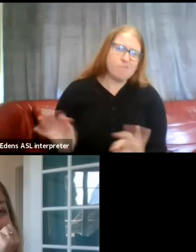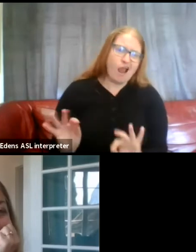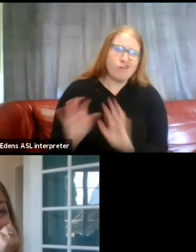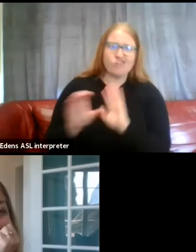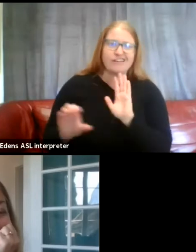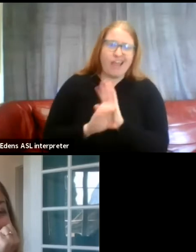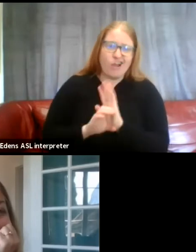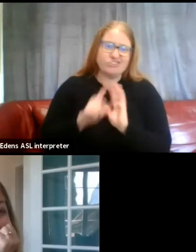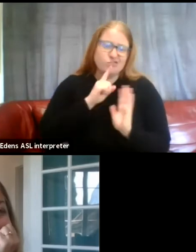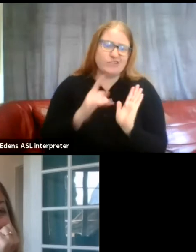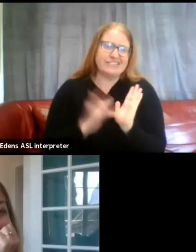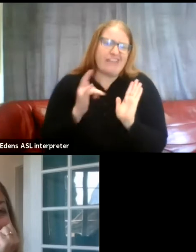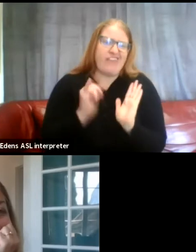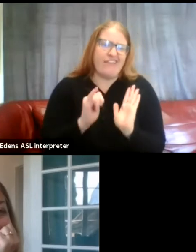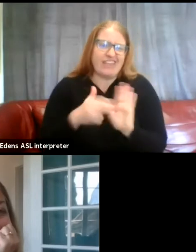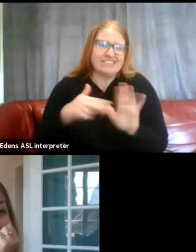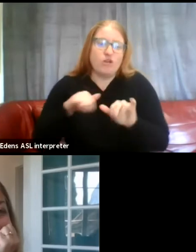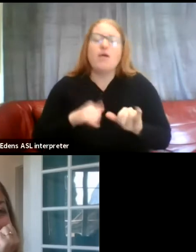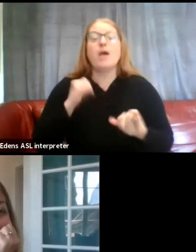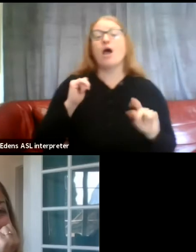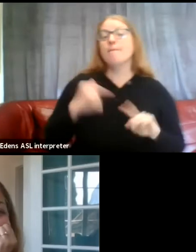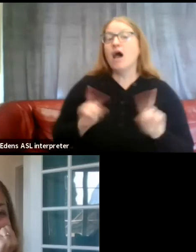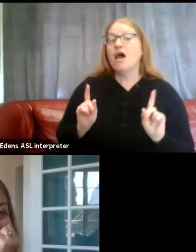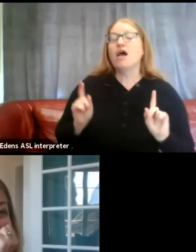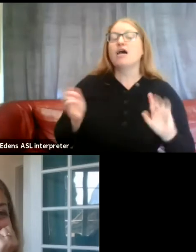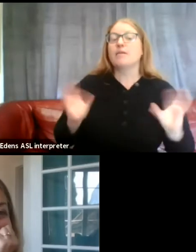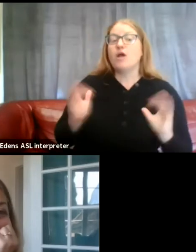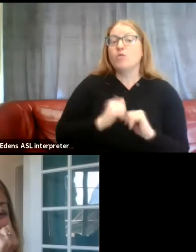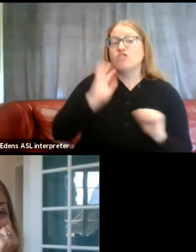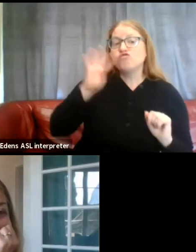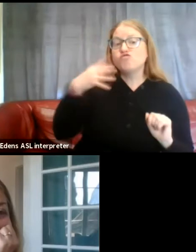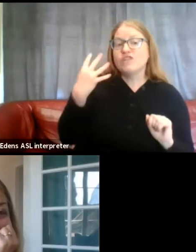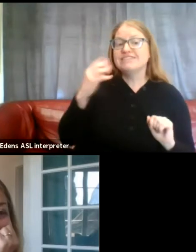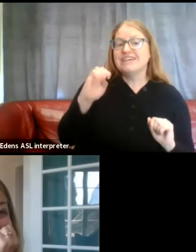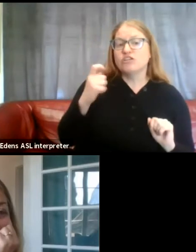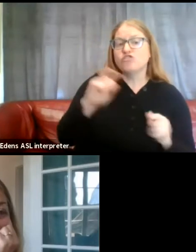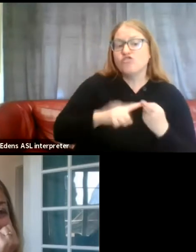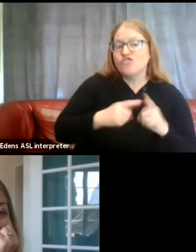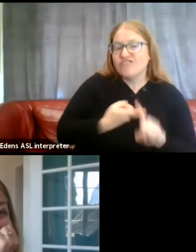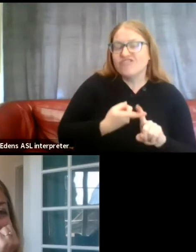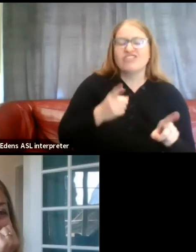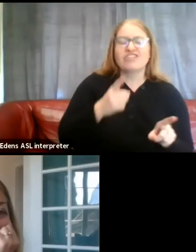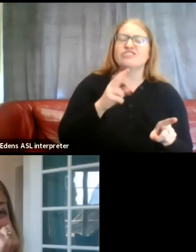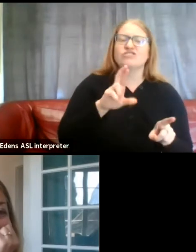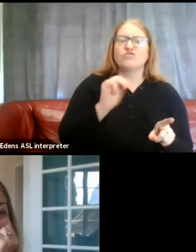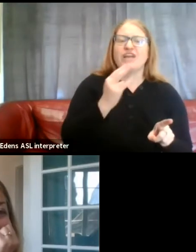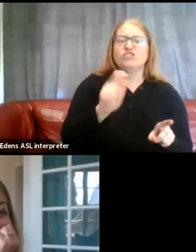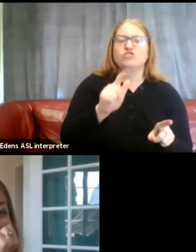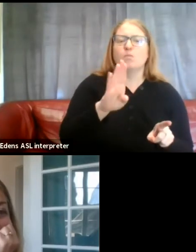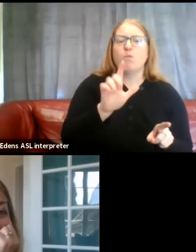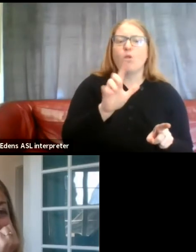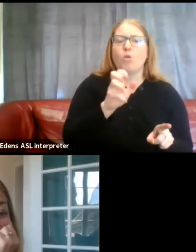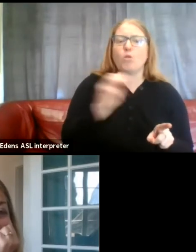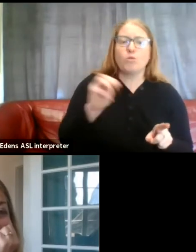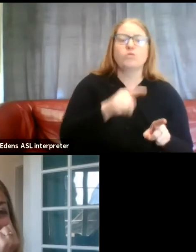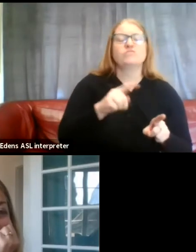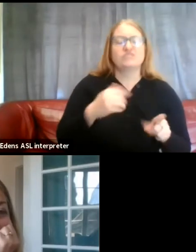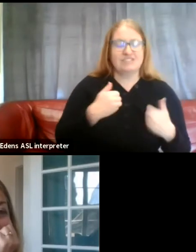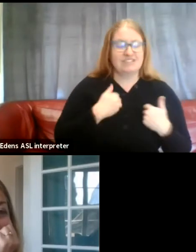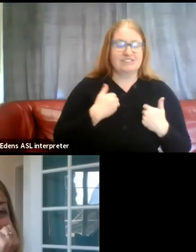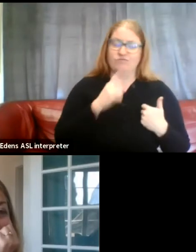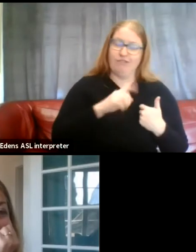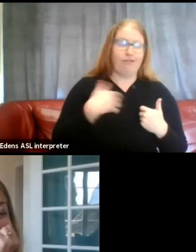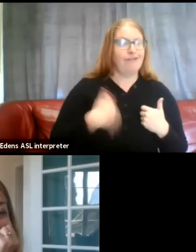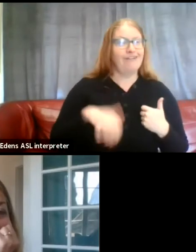it. Crazy Ex-Girlfriend is one of the richest, I mean, Rachel Bloom plays one of the richest characters on television, and also